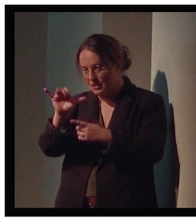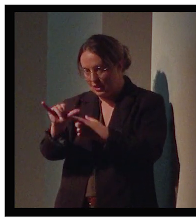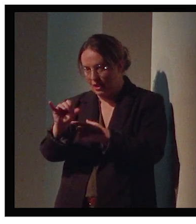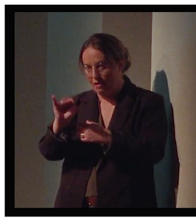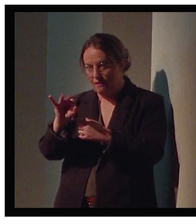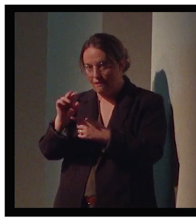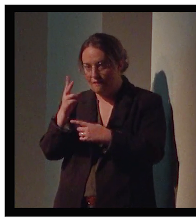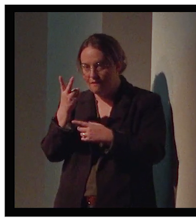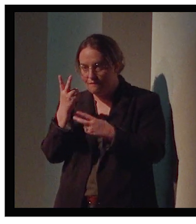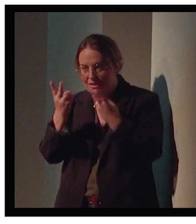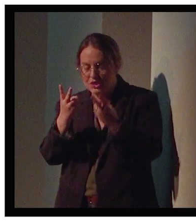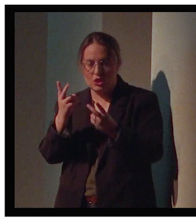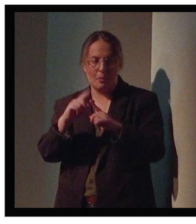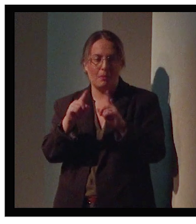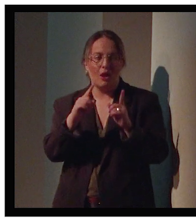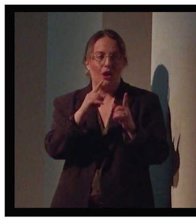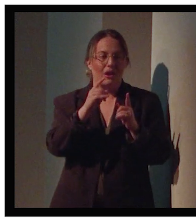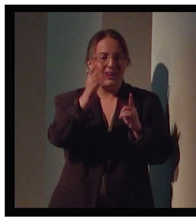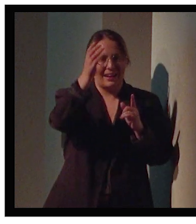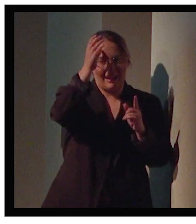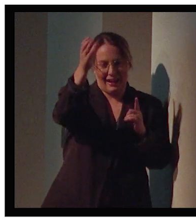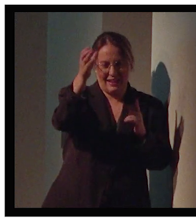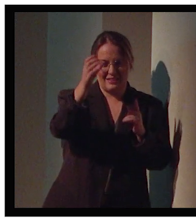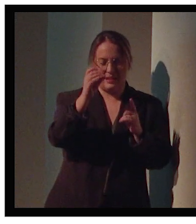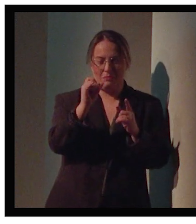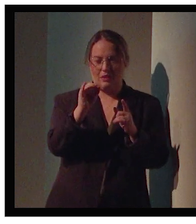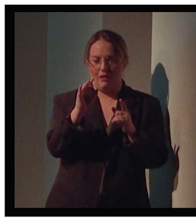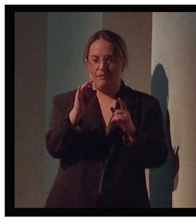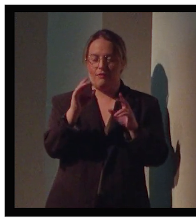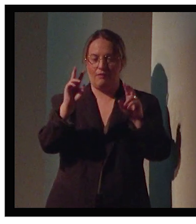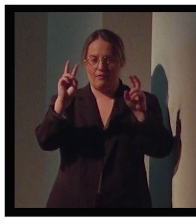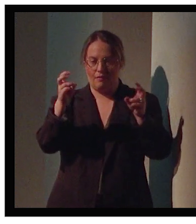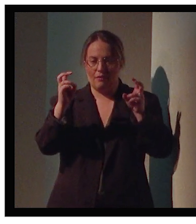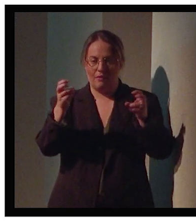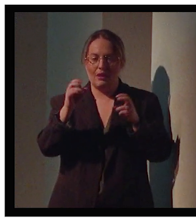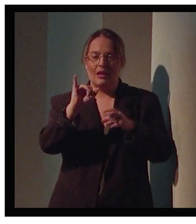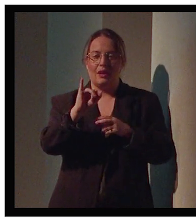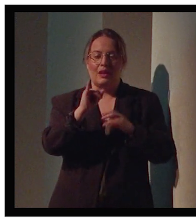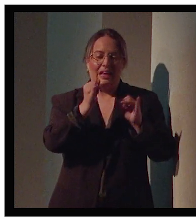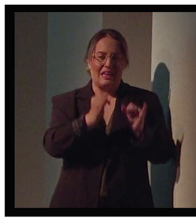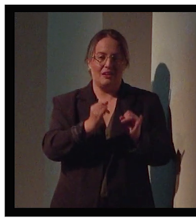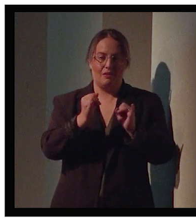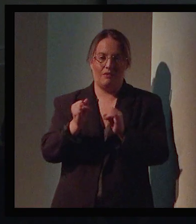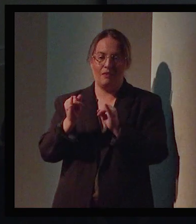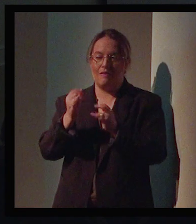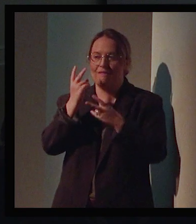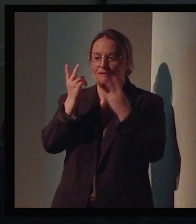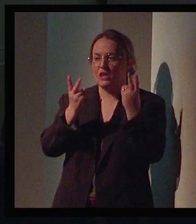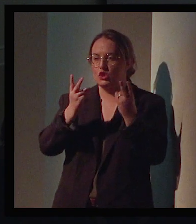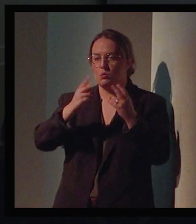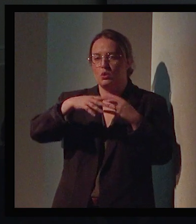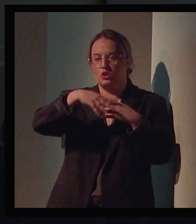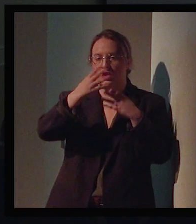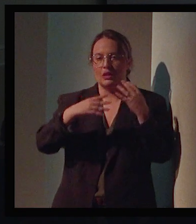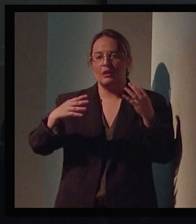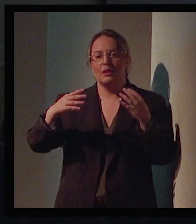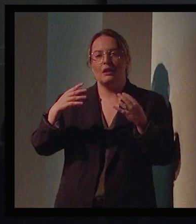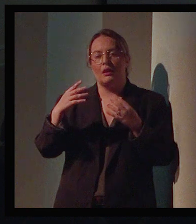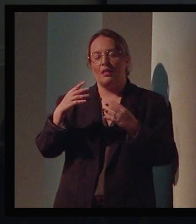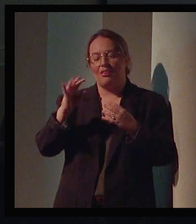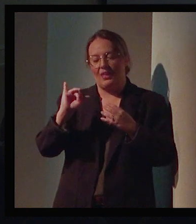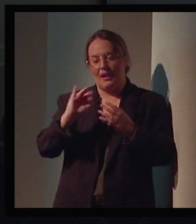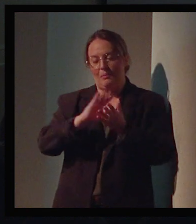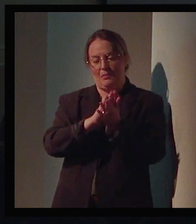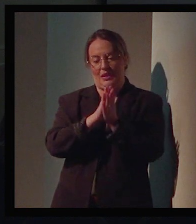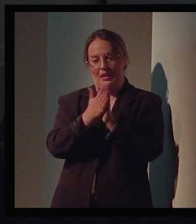concept of artistic individuality. Visible gestural brushwork became a kind of indexical trace of